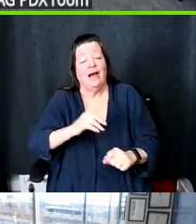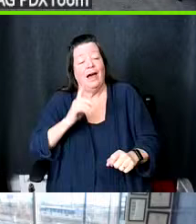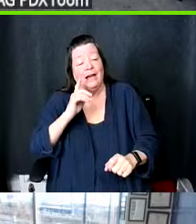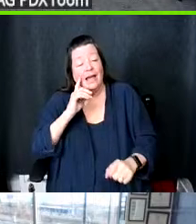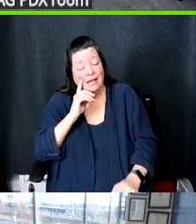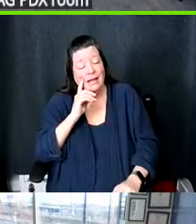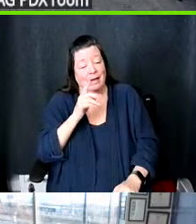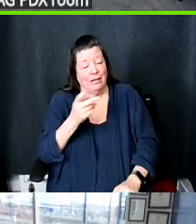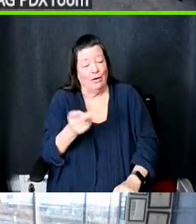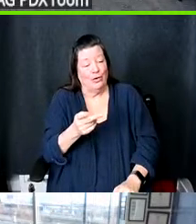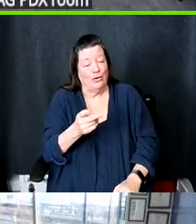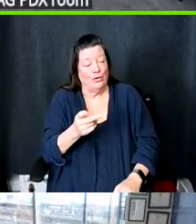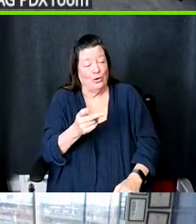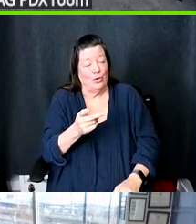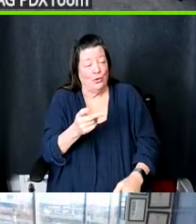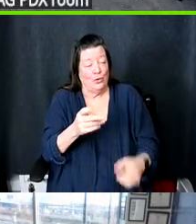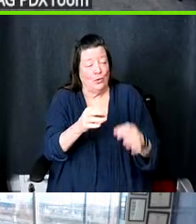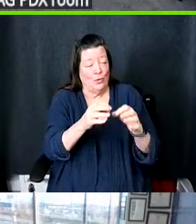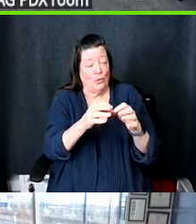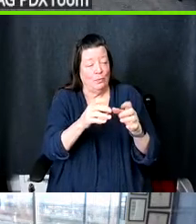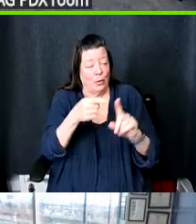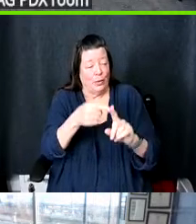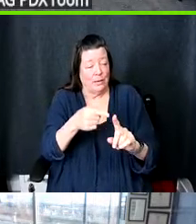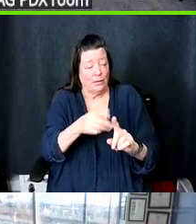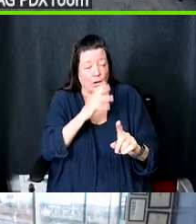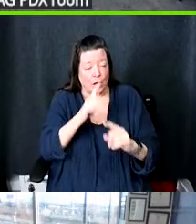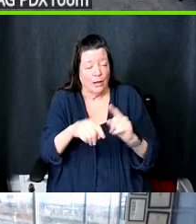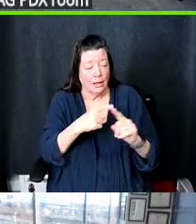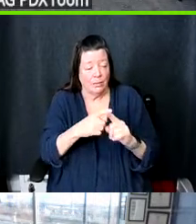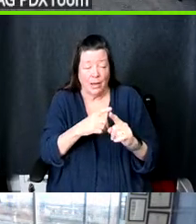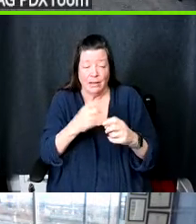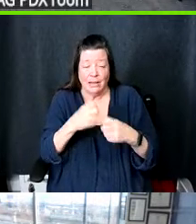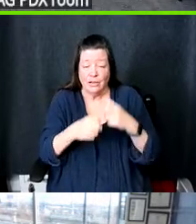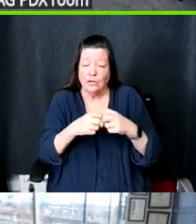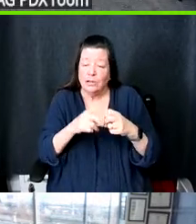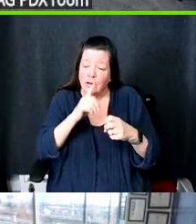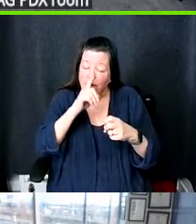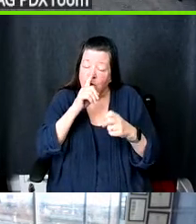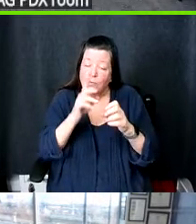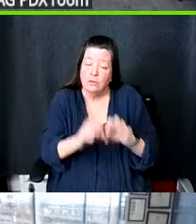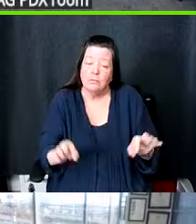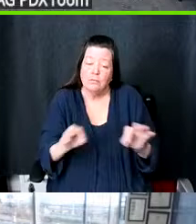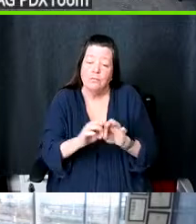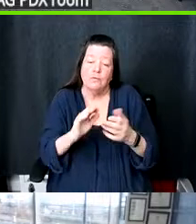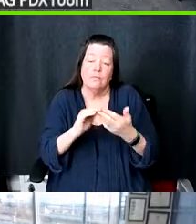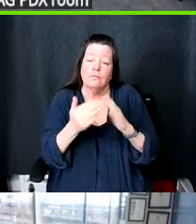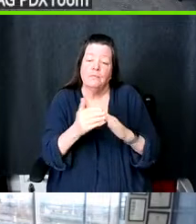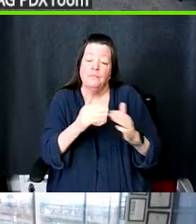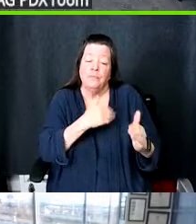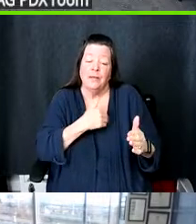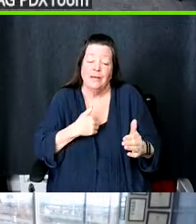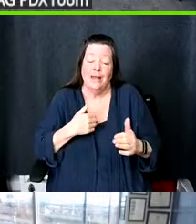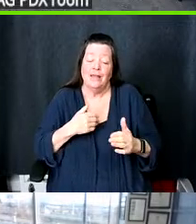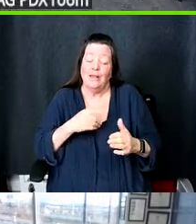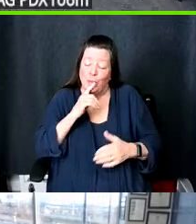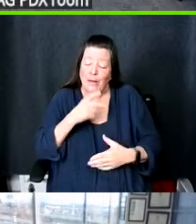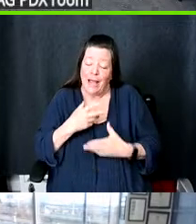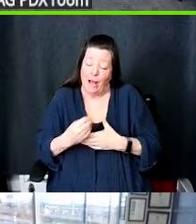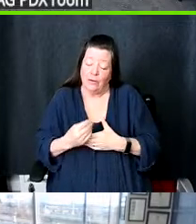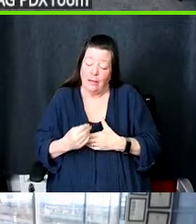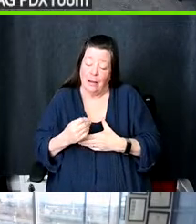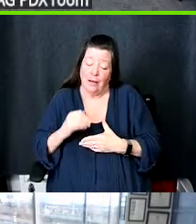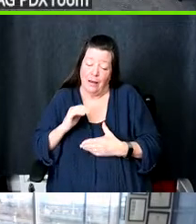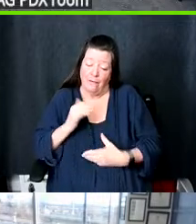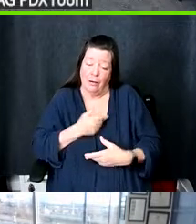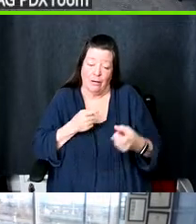talking about, issues that have been really important to community members that are outside of the scope, but we don't want to just say,